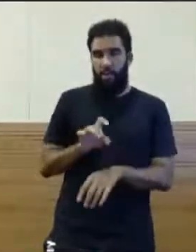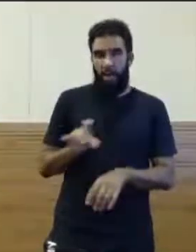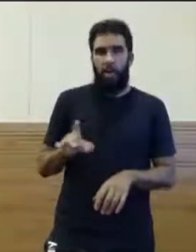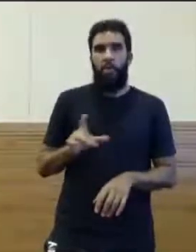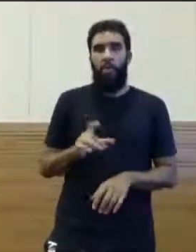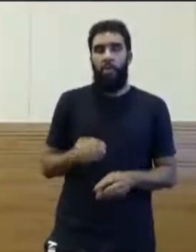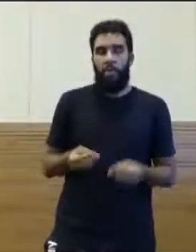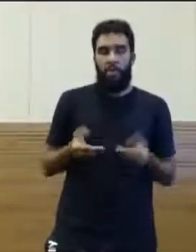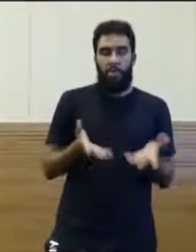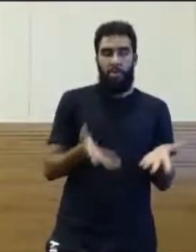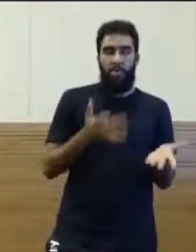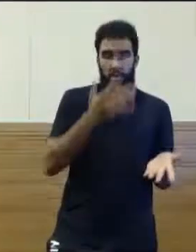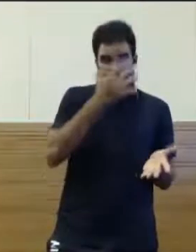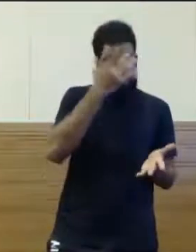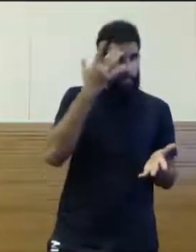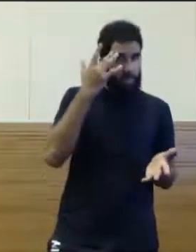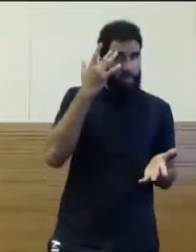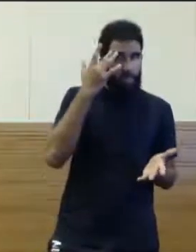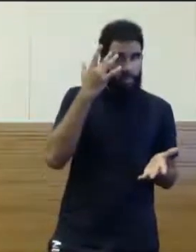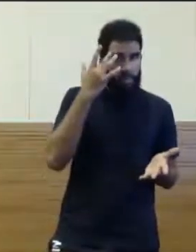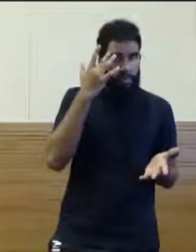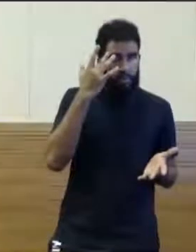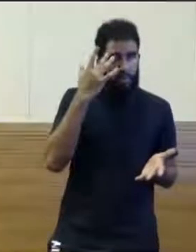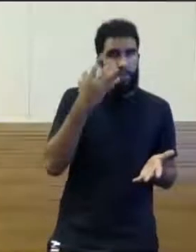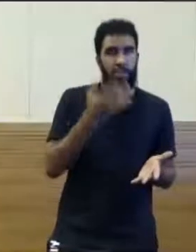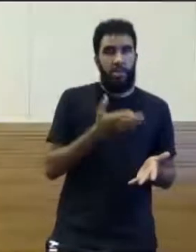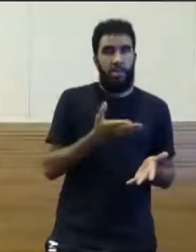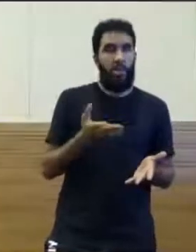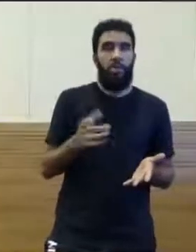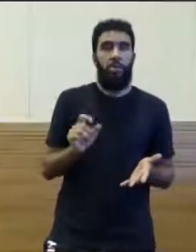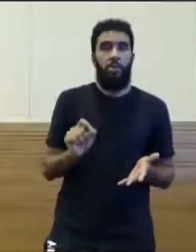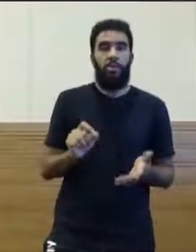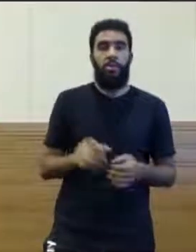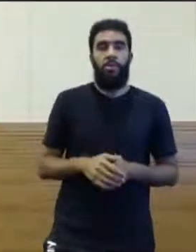trainings, we delivered 2 multipliers.